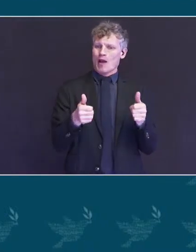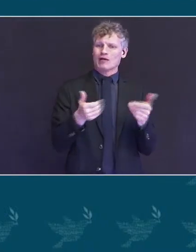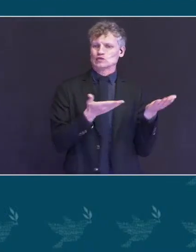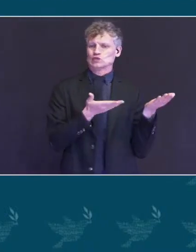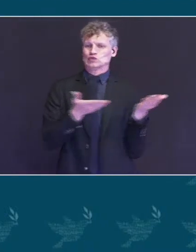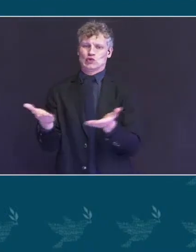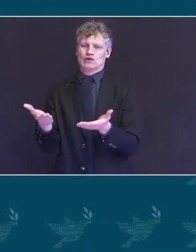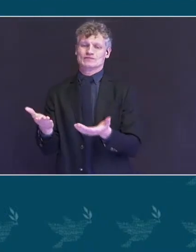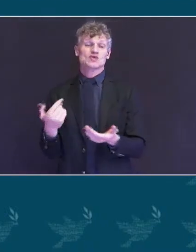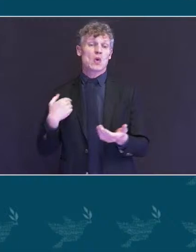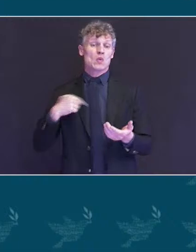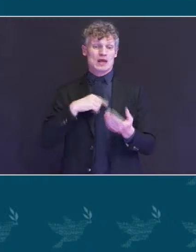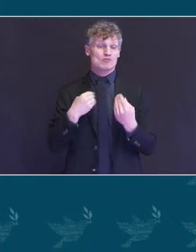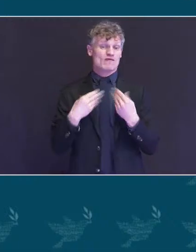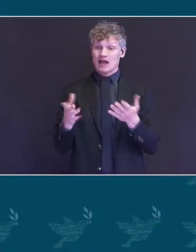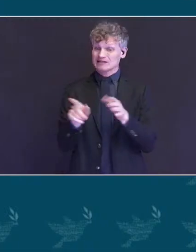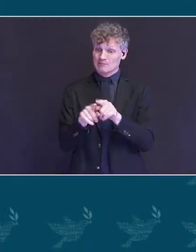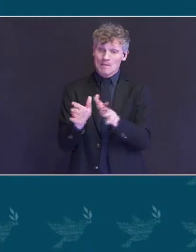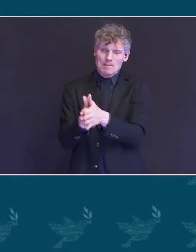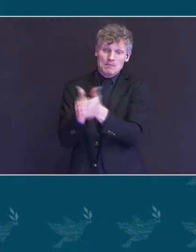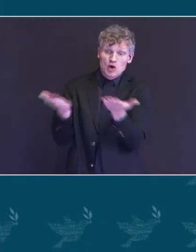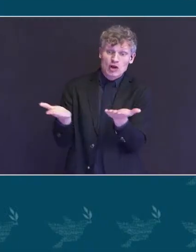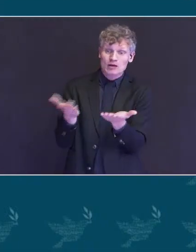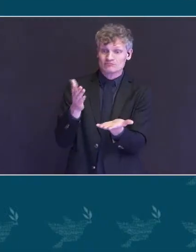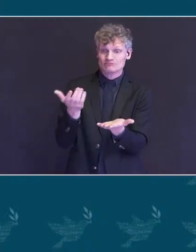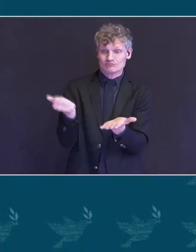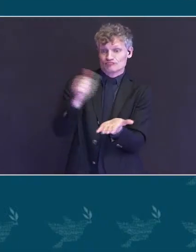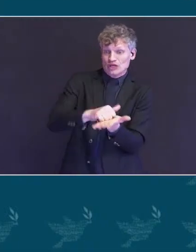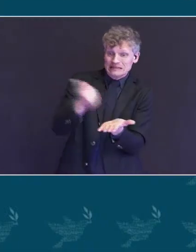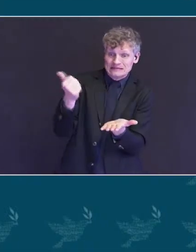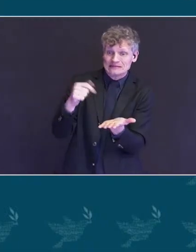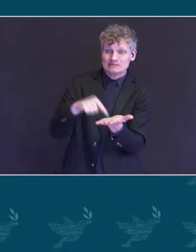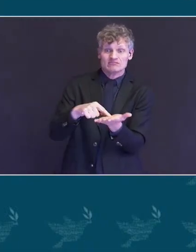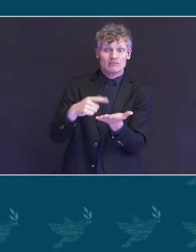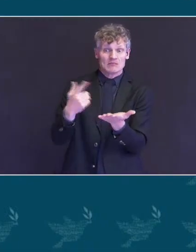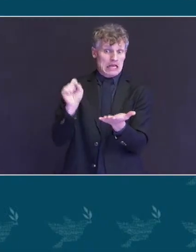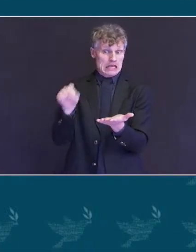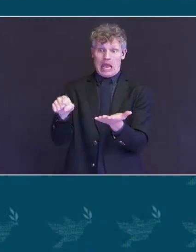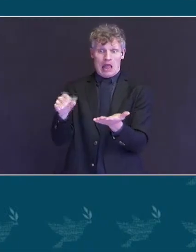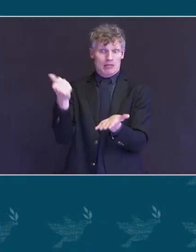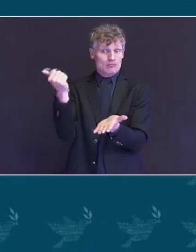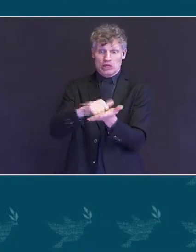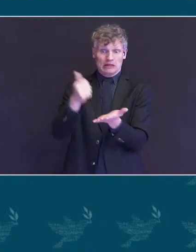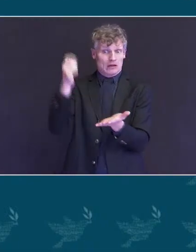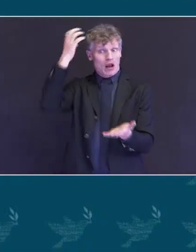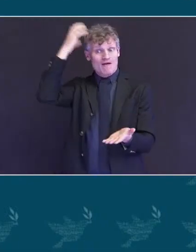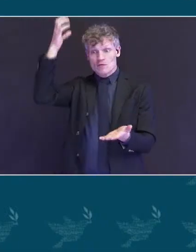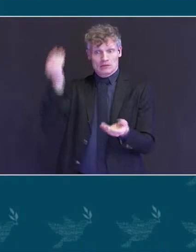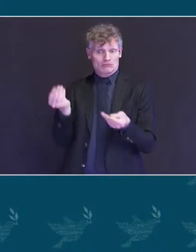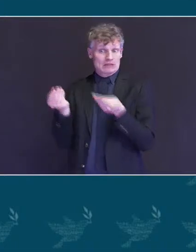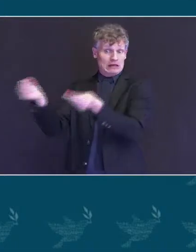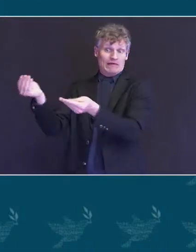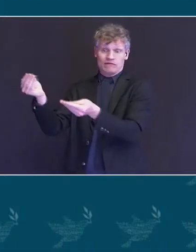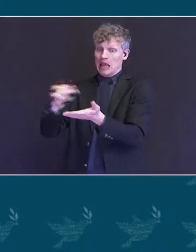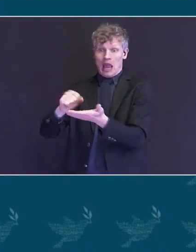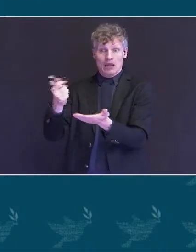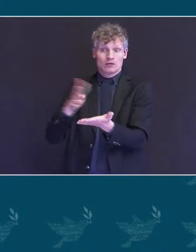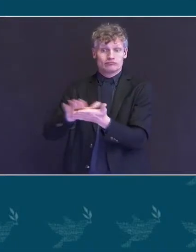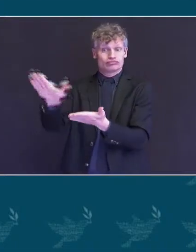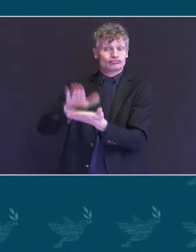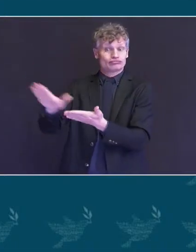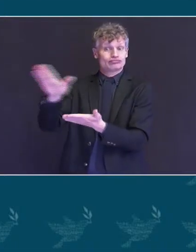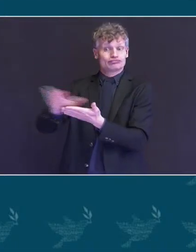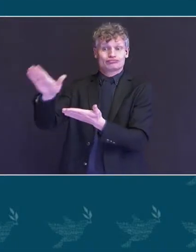that are readily available for large-scale printing, either through governments or users that are printing